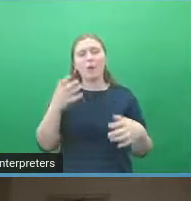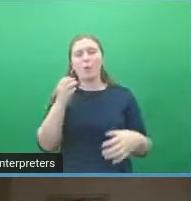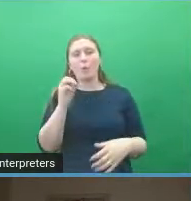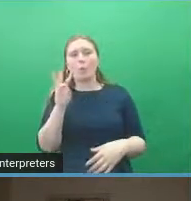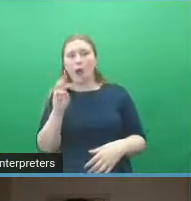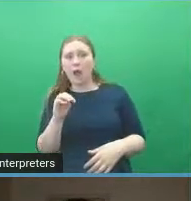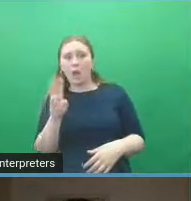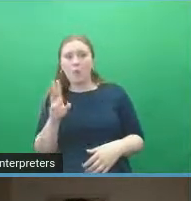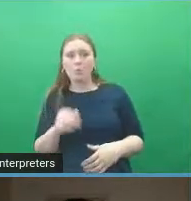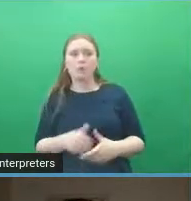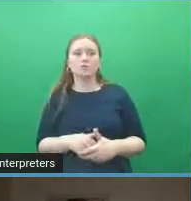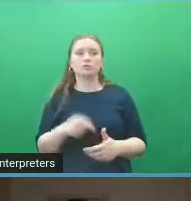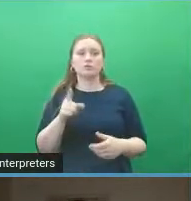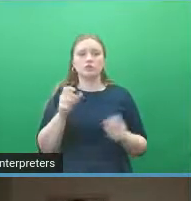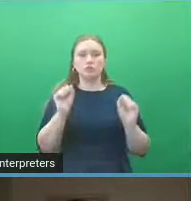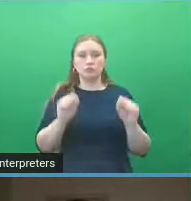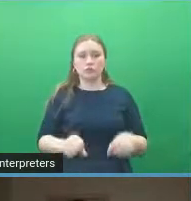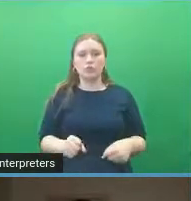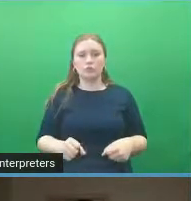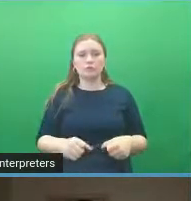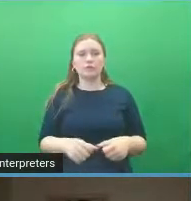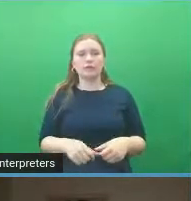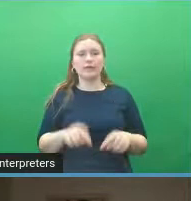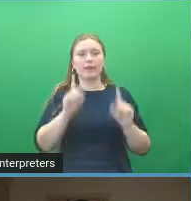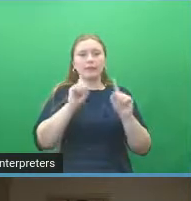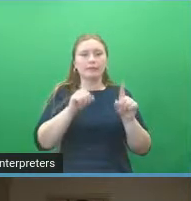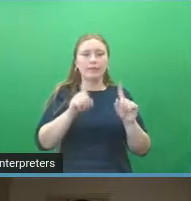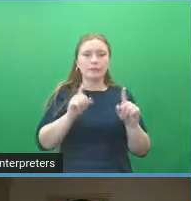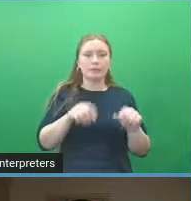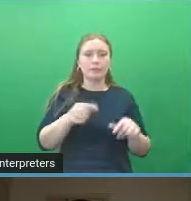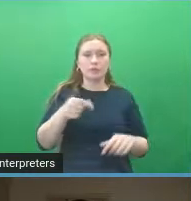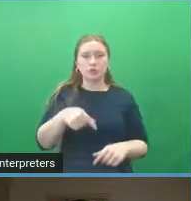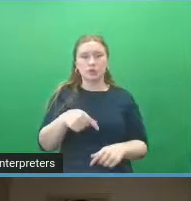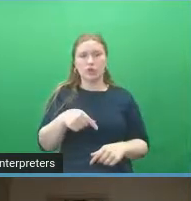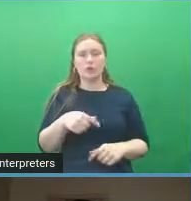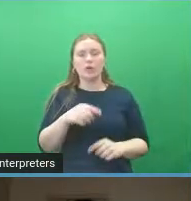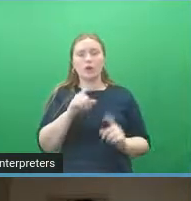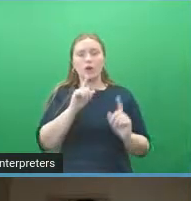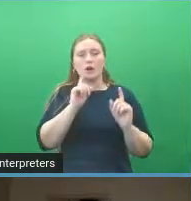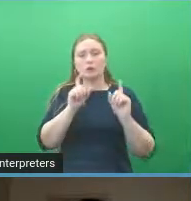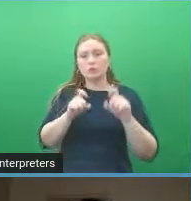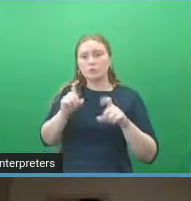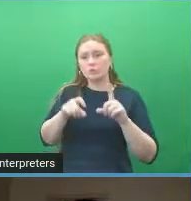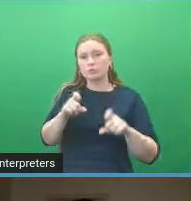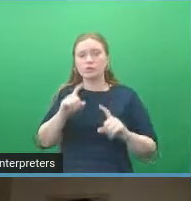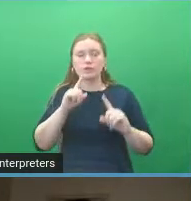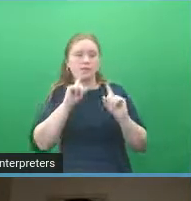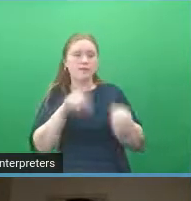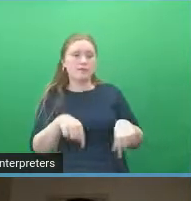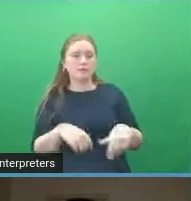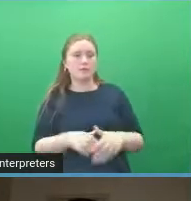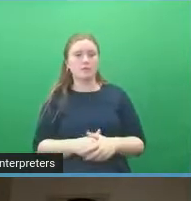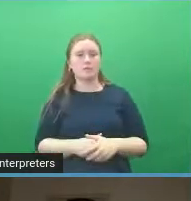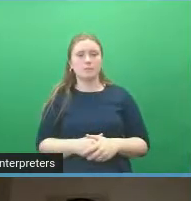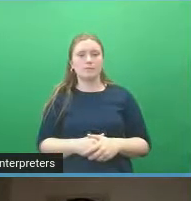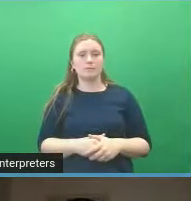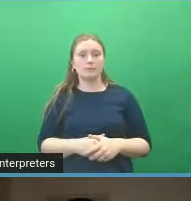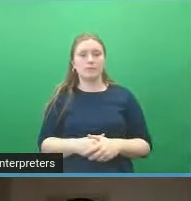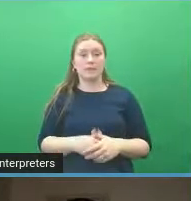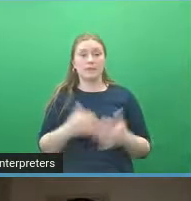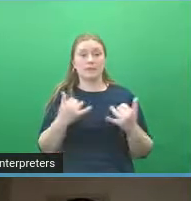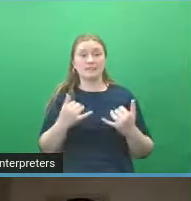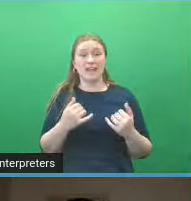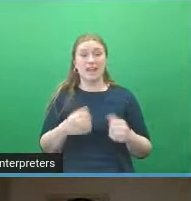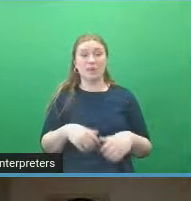a question through a Q&A. There are a growing number of reactions, including you can say yes, no, speed up, or slow down now.